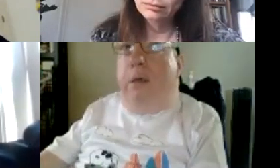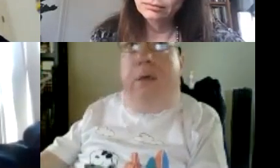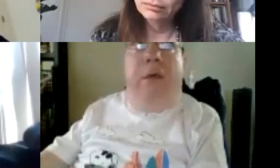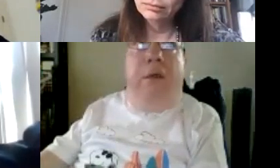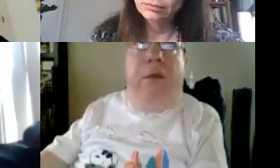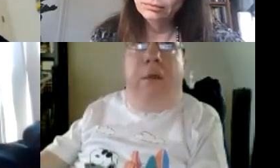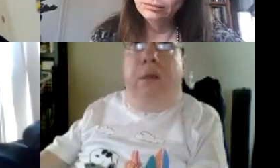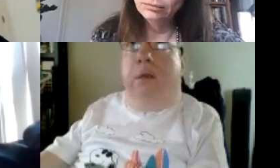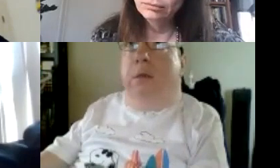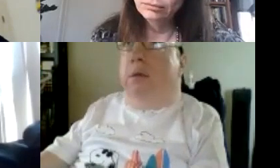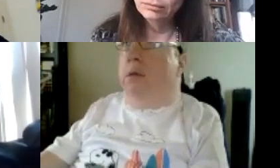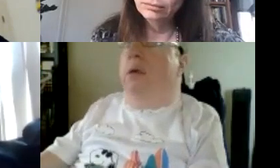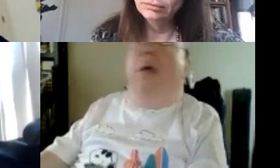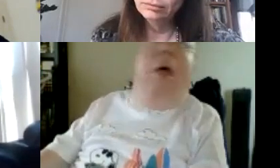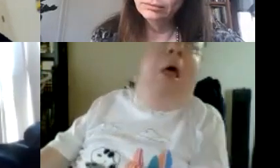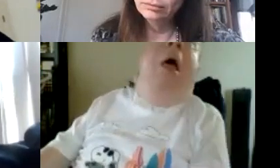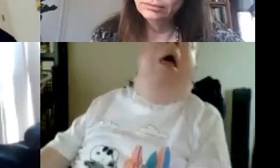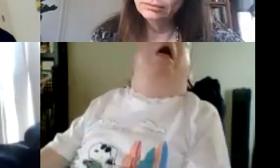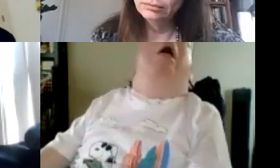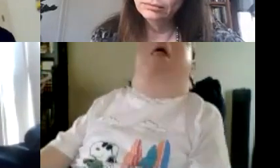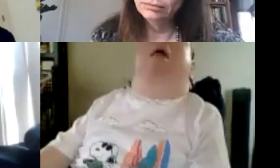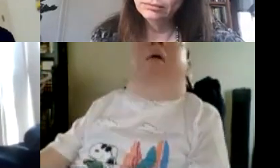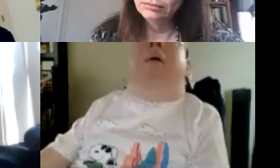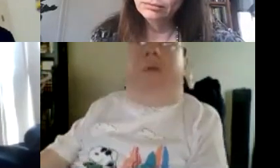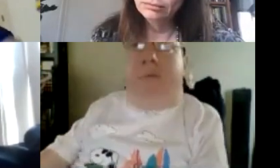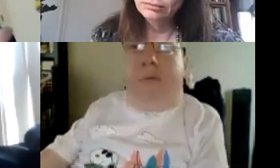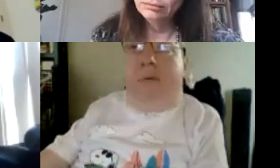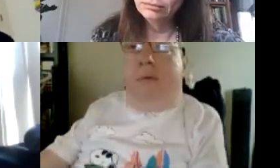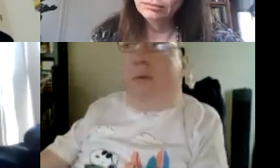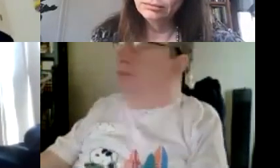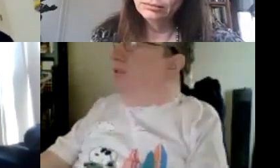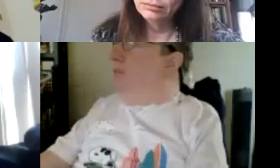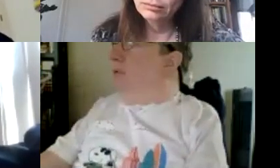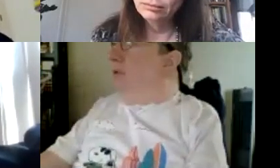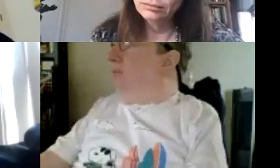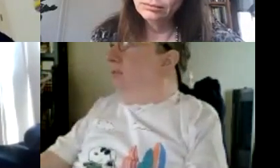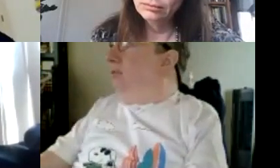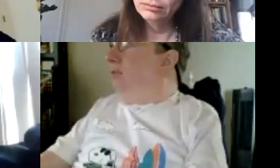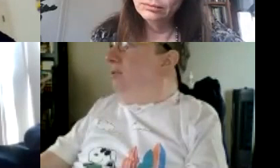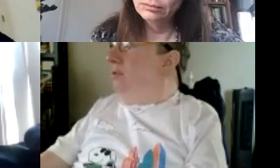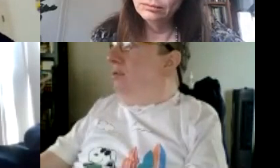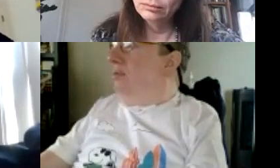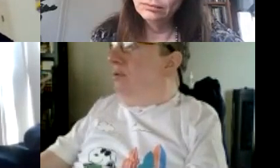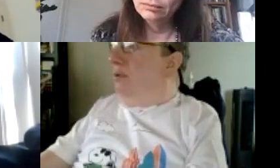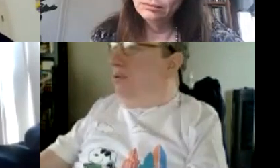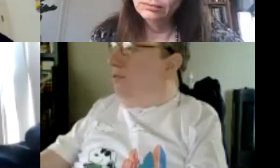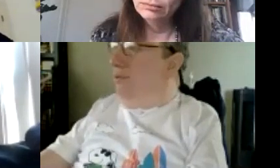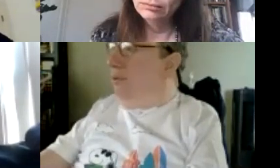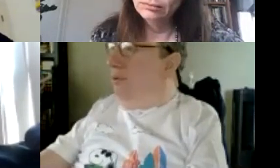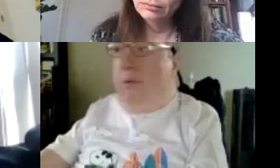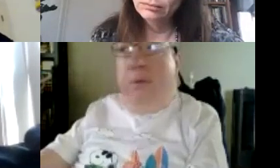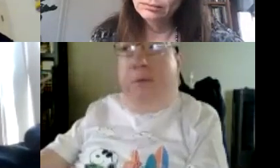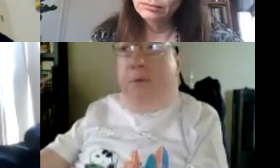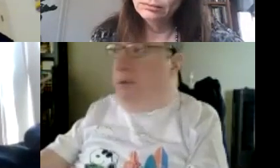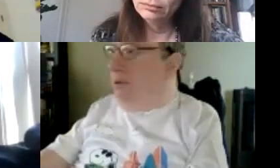utilizing it's challenged. It's new, but it's definitely got its challenges. And so we're looking at